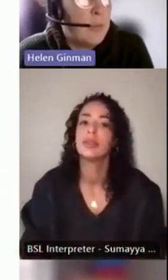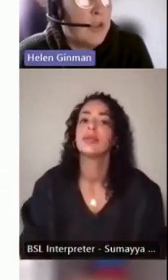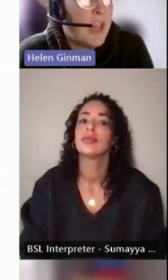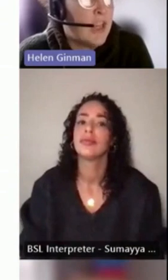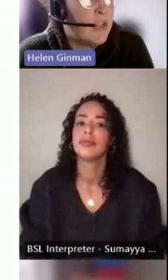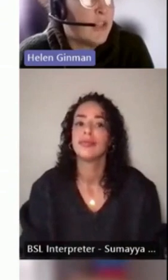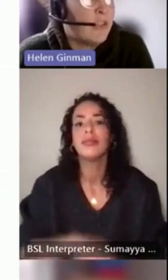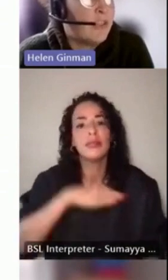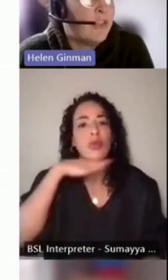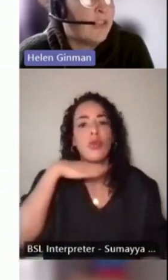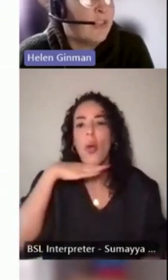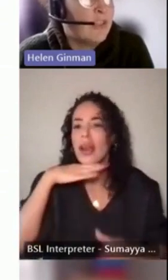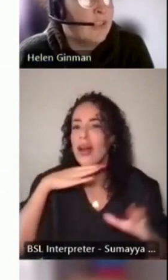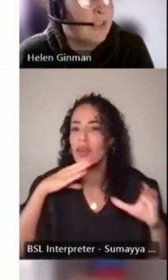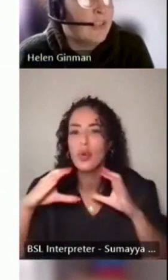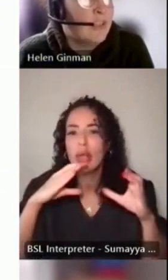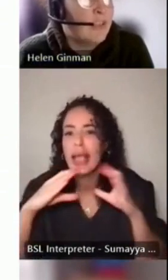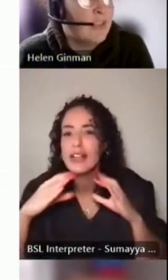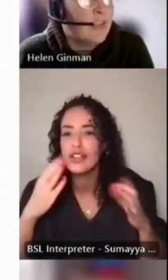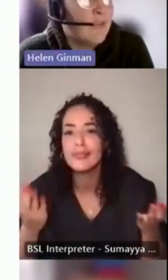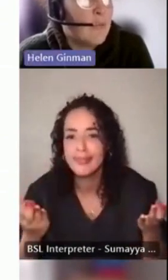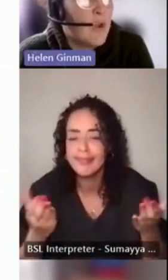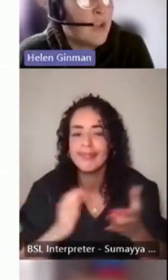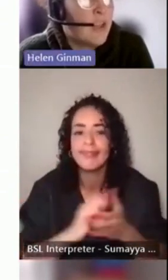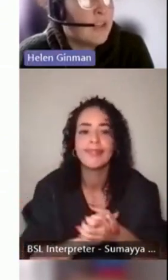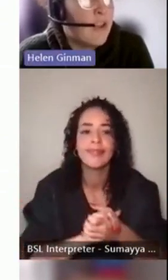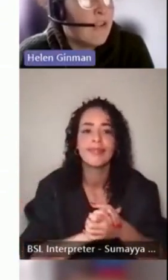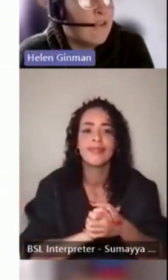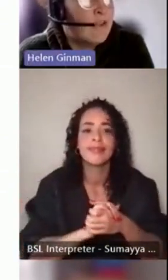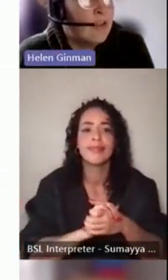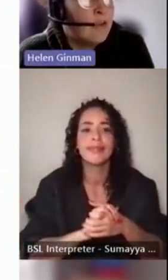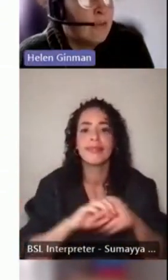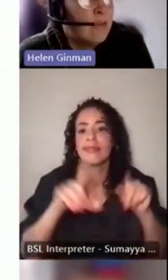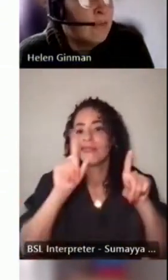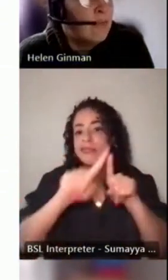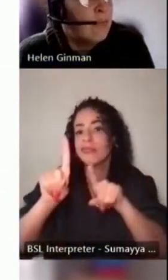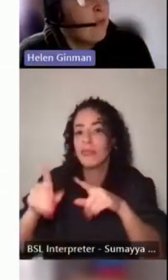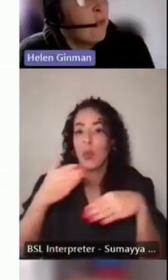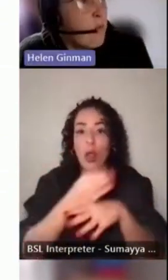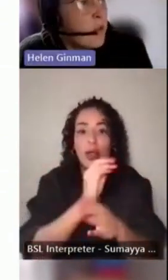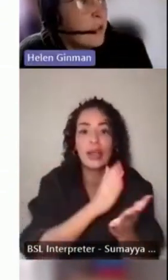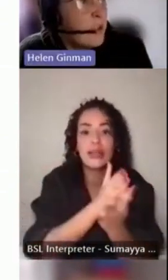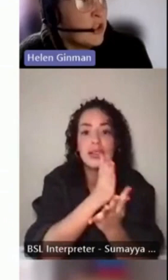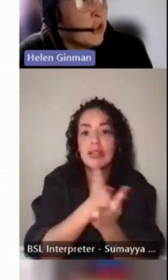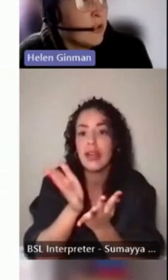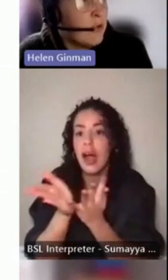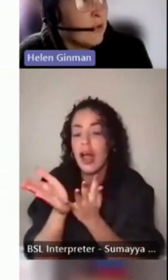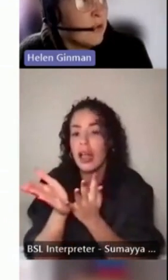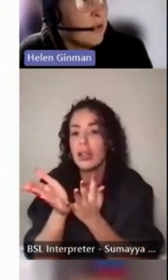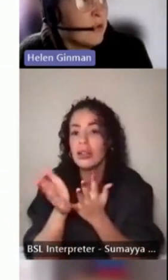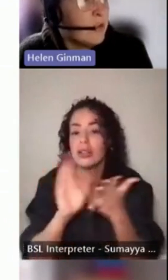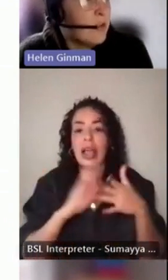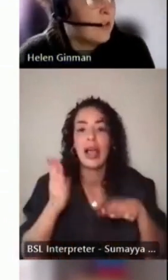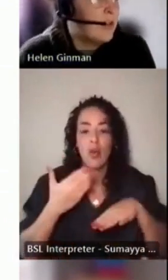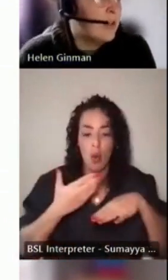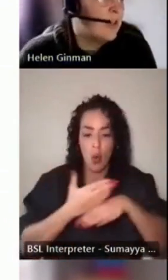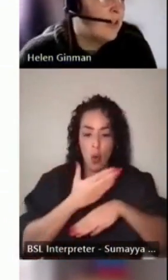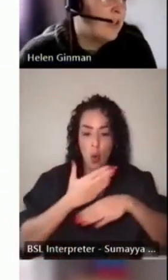a lack of communication, different working styles, performance